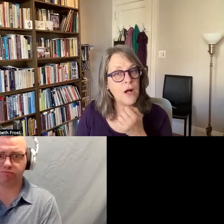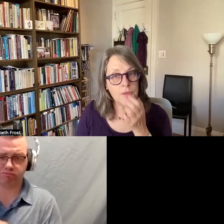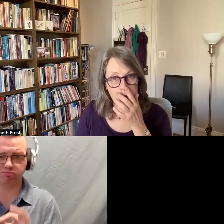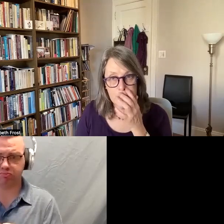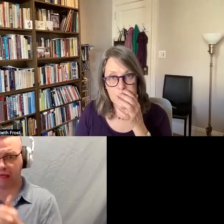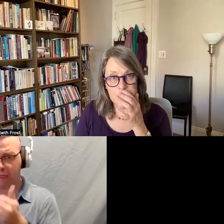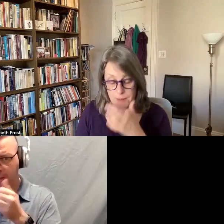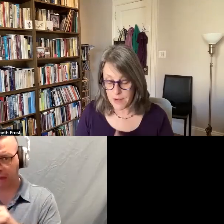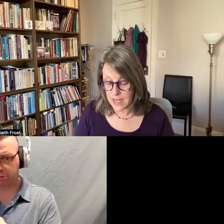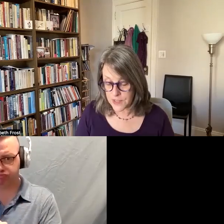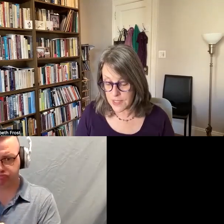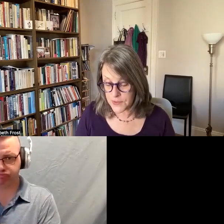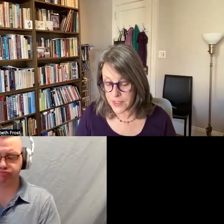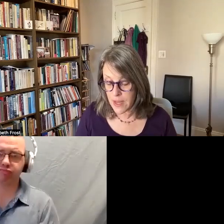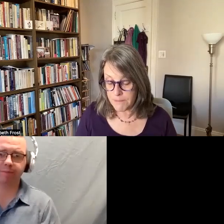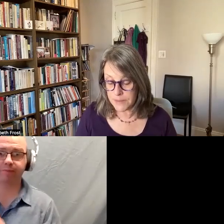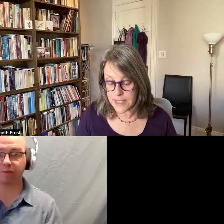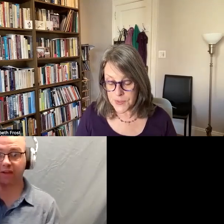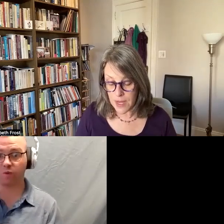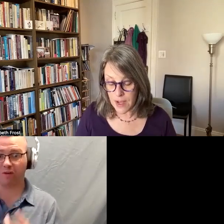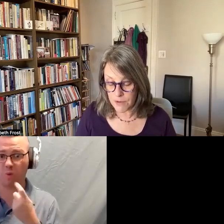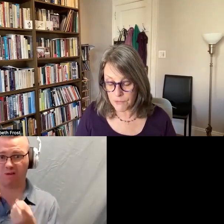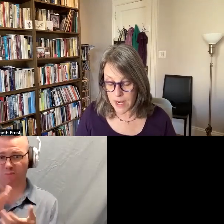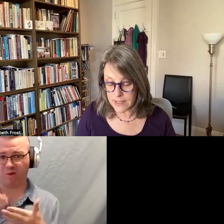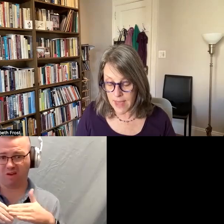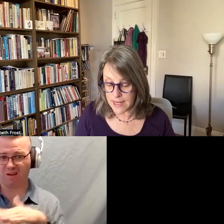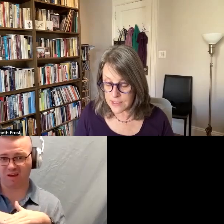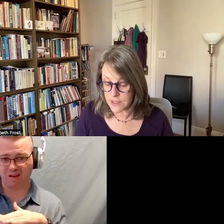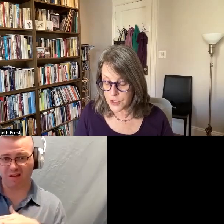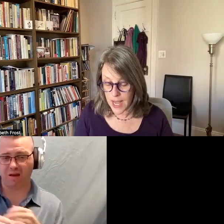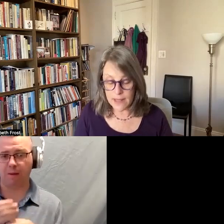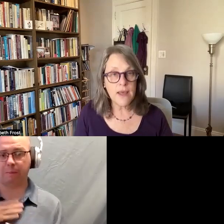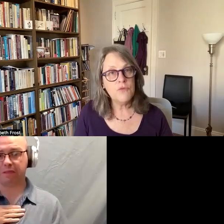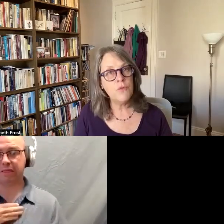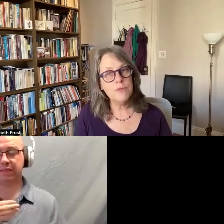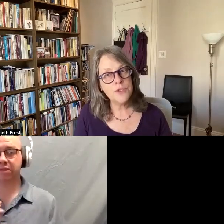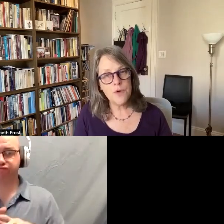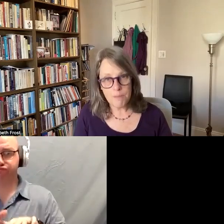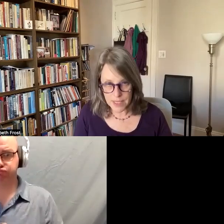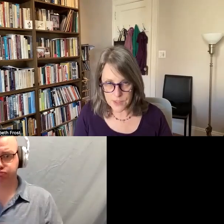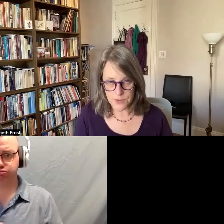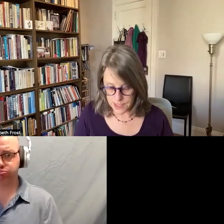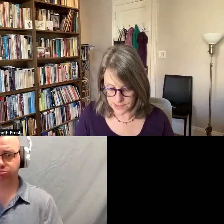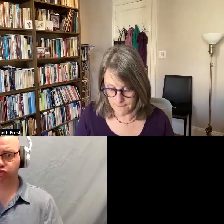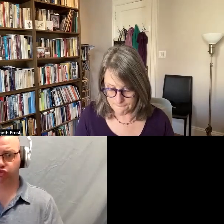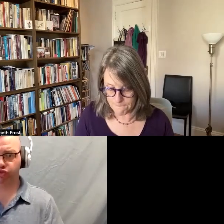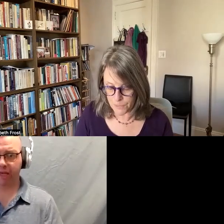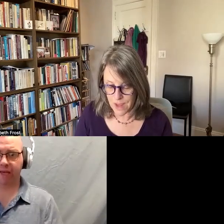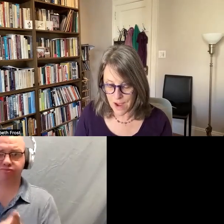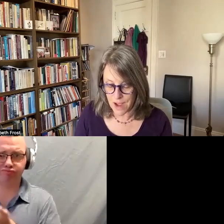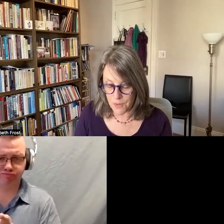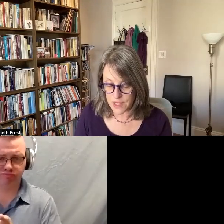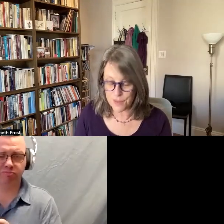If you have other questions about access, please write that into the chat and we will do our best to address